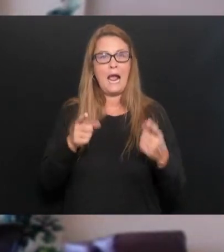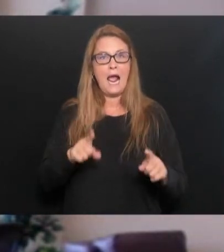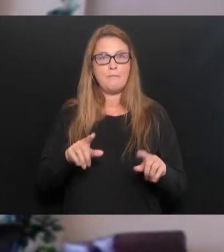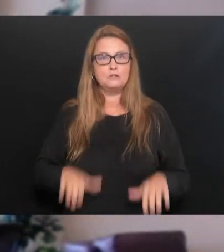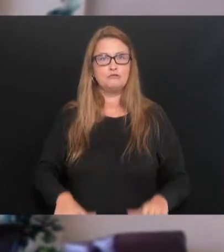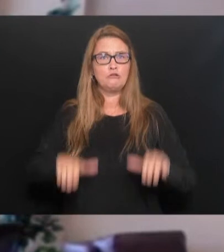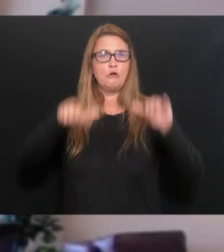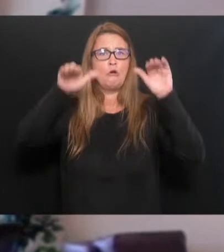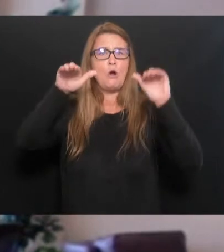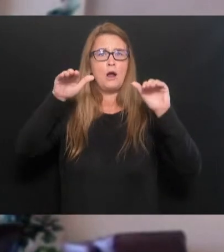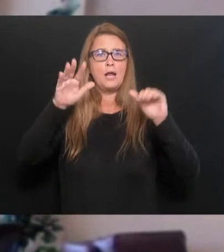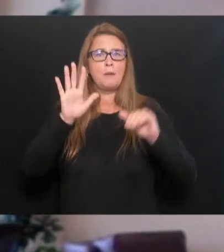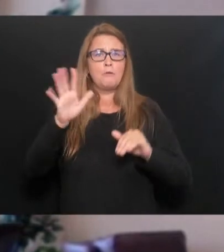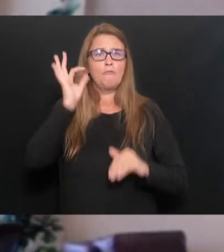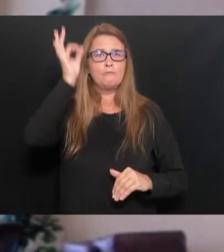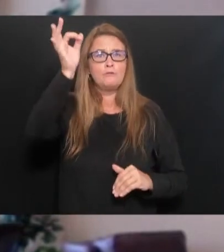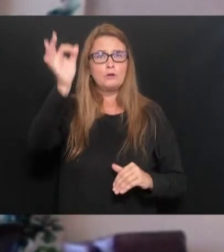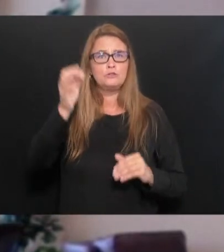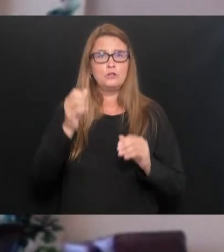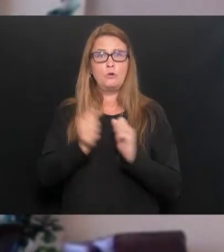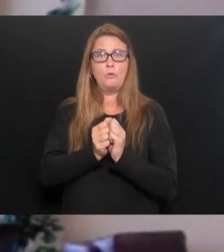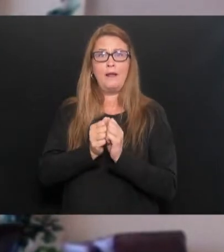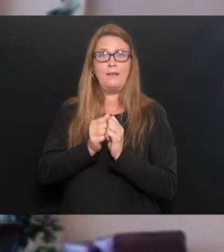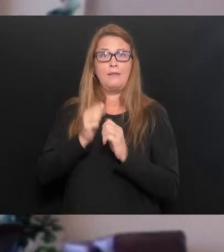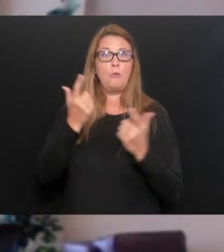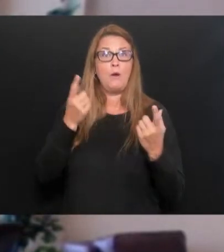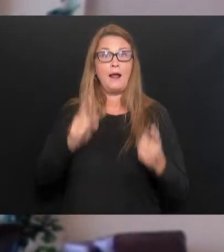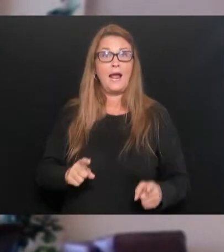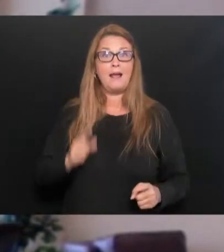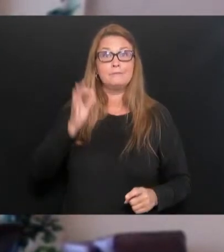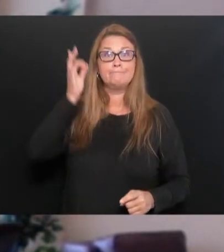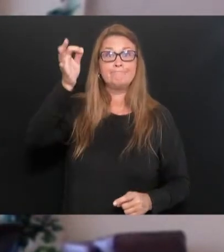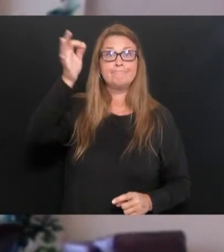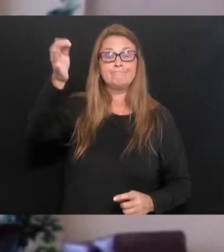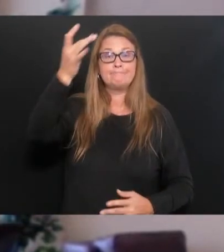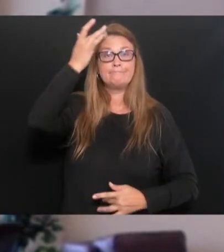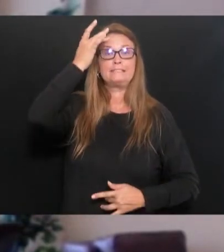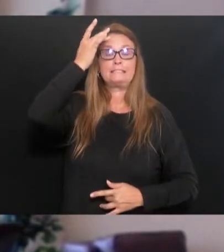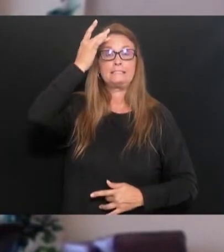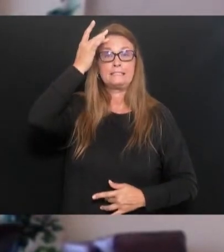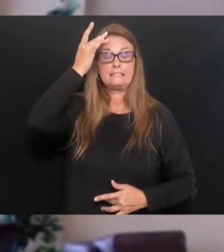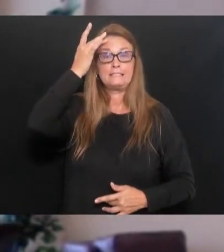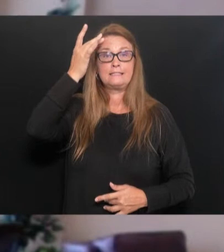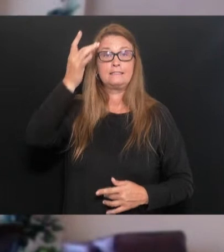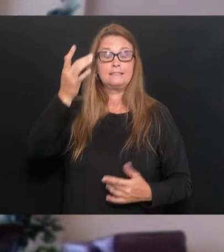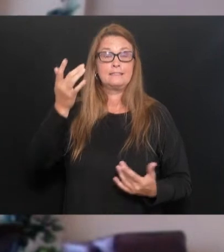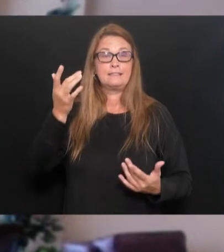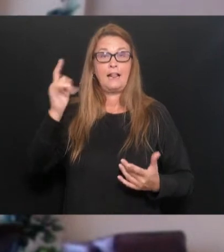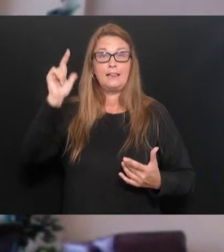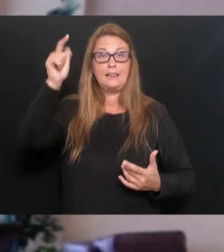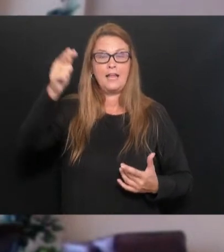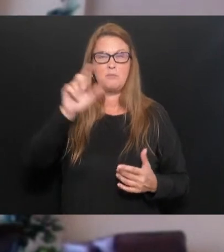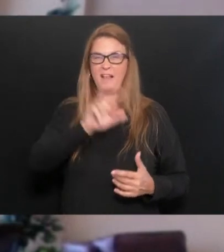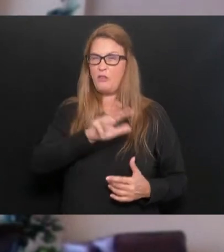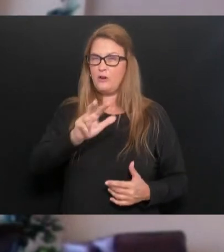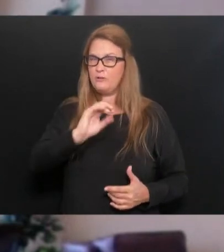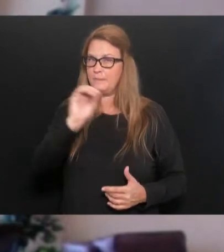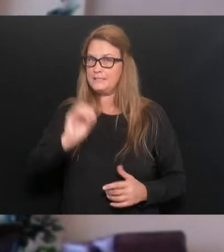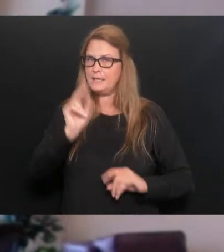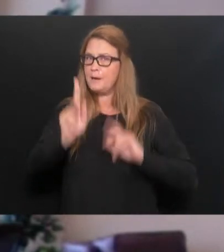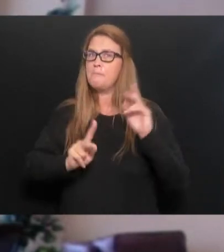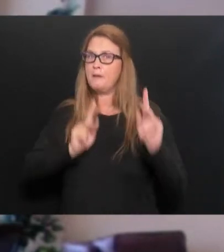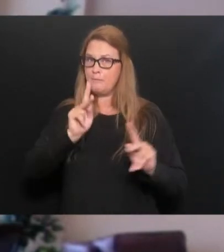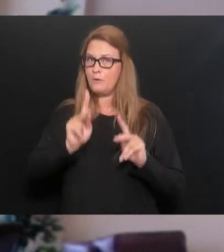side effects from COVID-19, which can happen, which can occur in up to 33% of people who